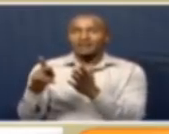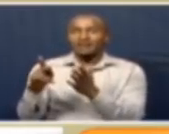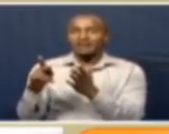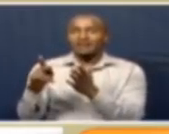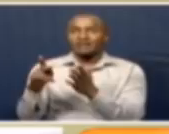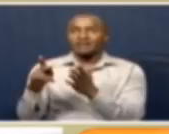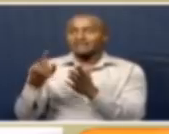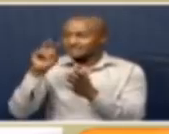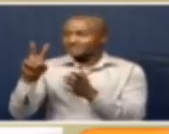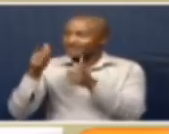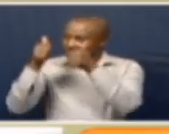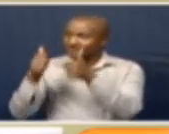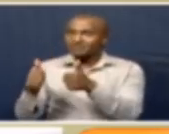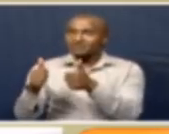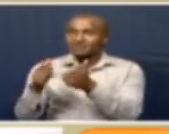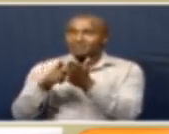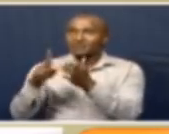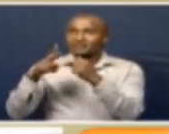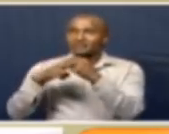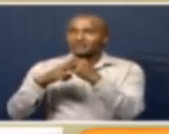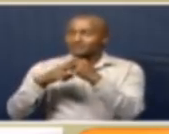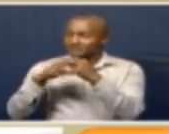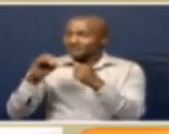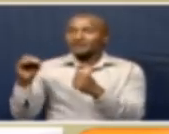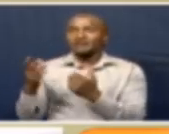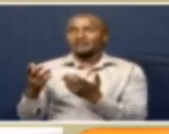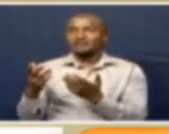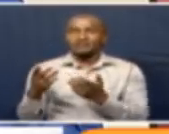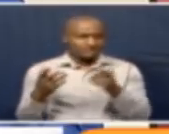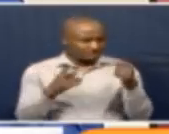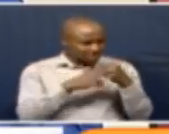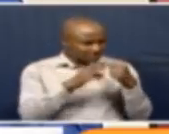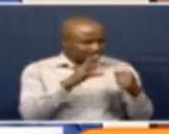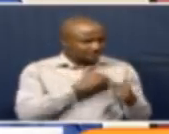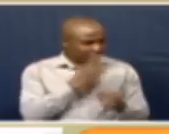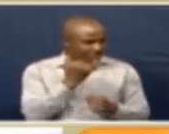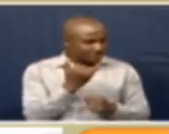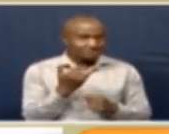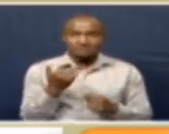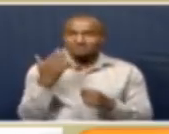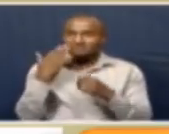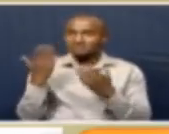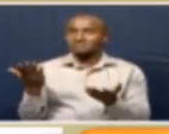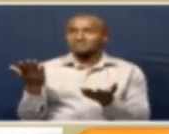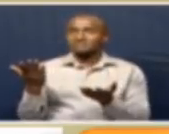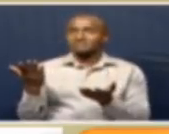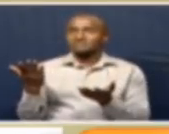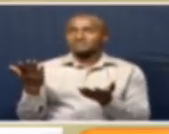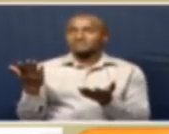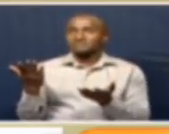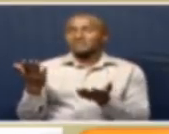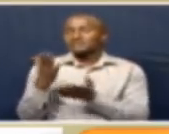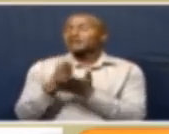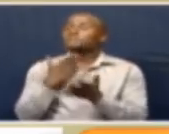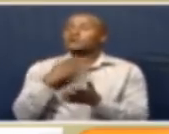on TV that ran for like 2 years. Why did she take it? Because I don't know, like they just want to be seen. That's the